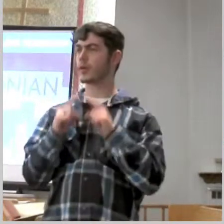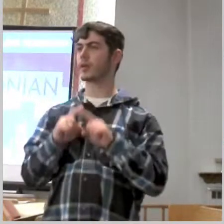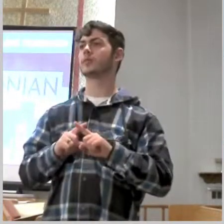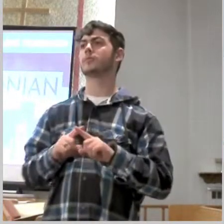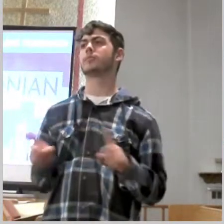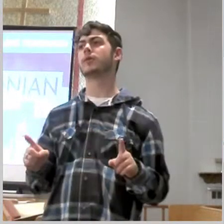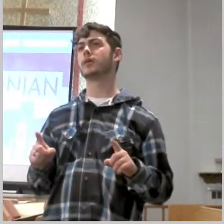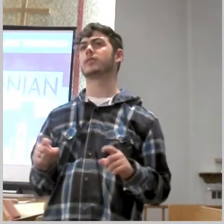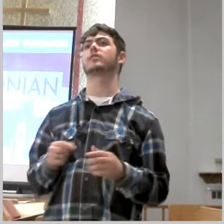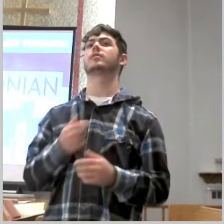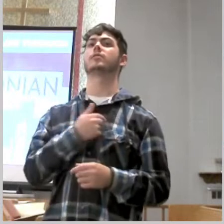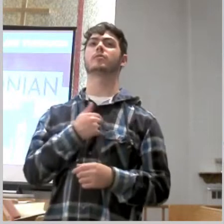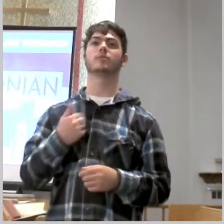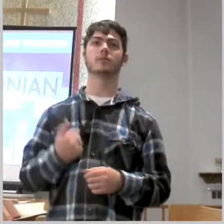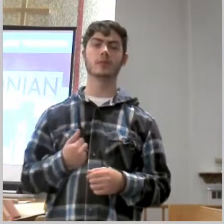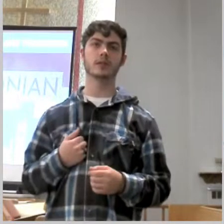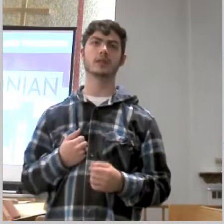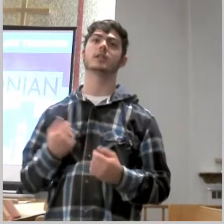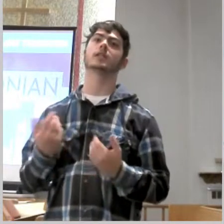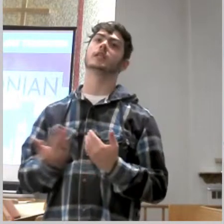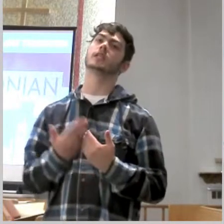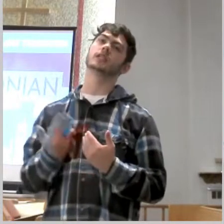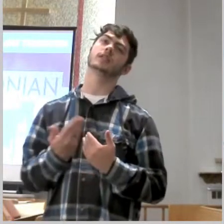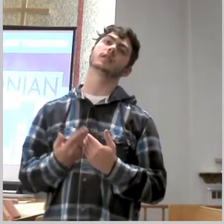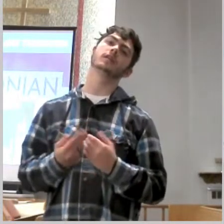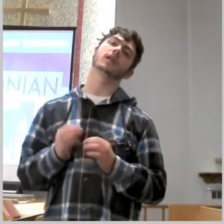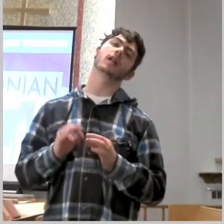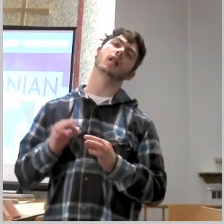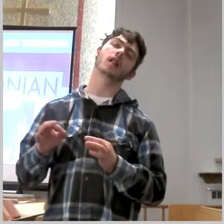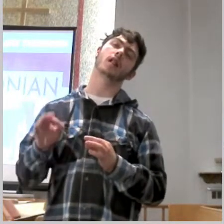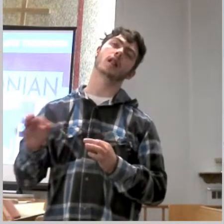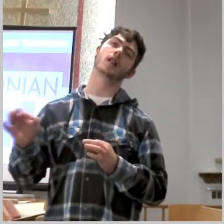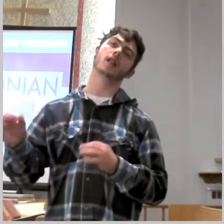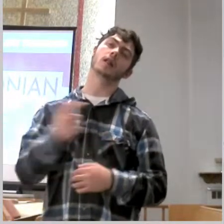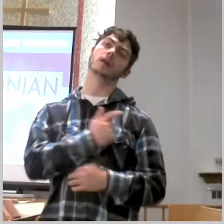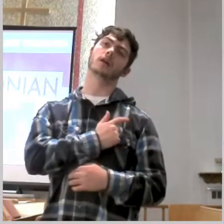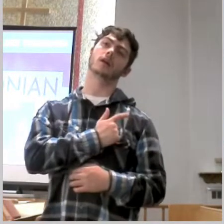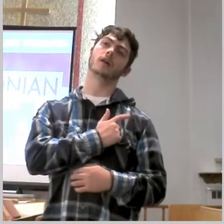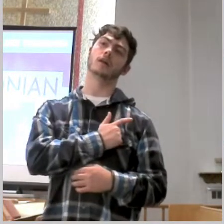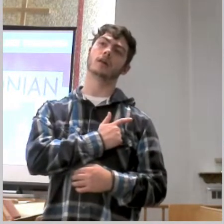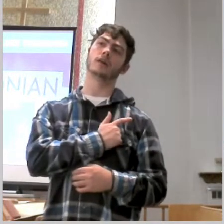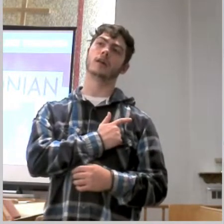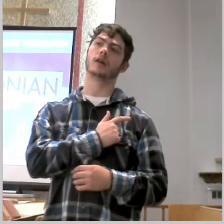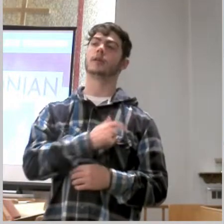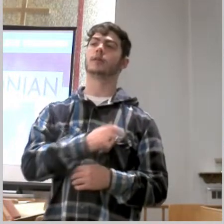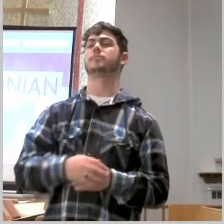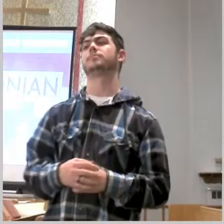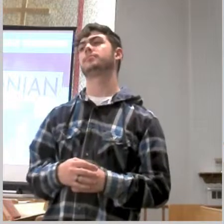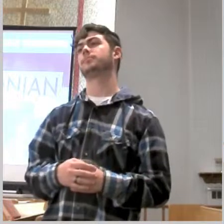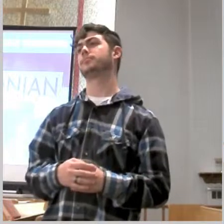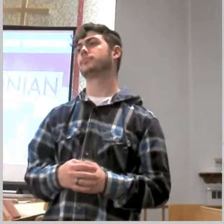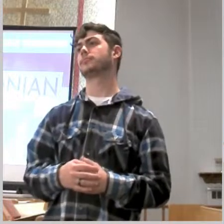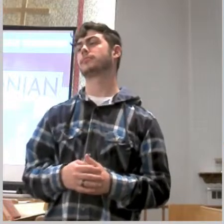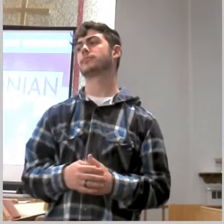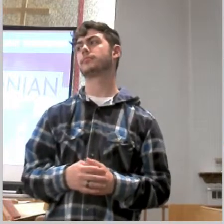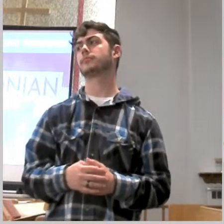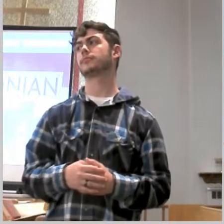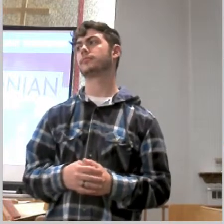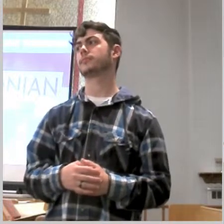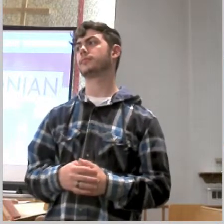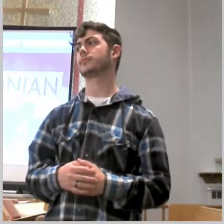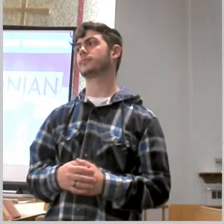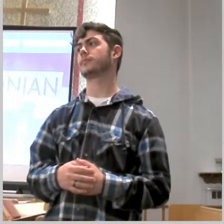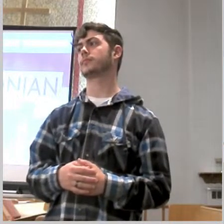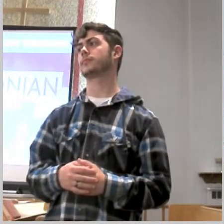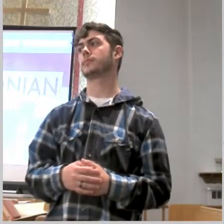enough to follow through on those lofty intentions we may have. And so the saying goes, the road to